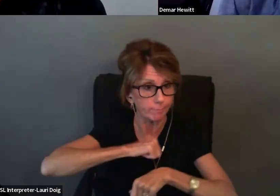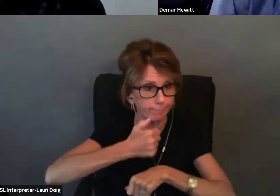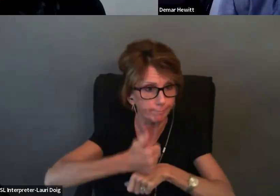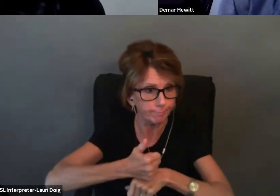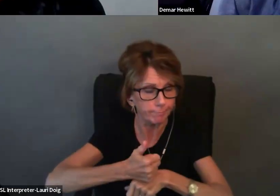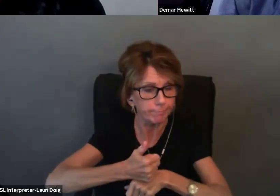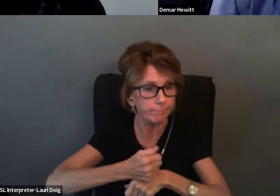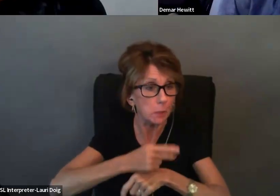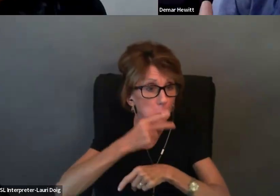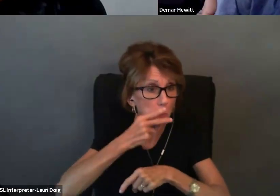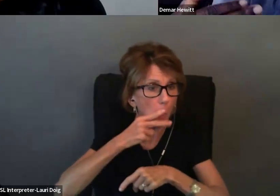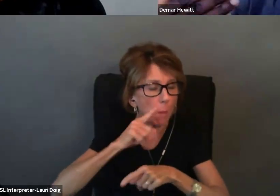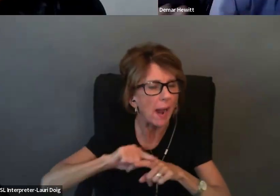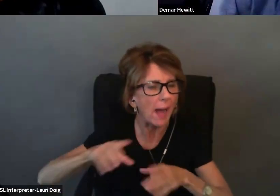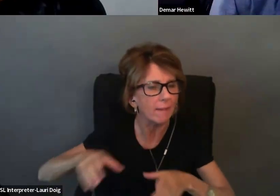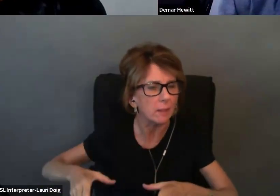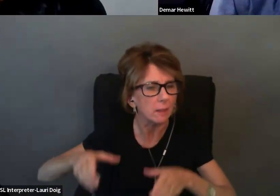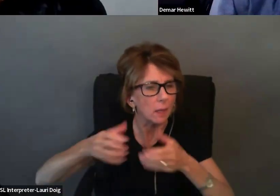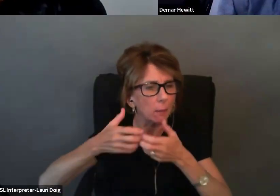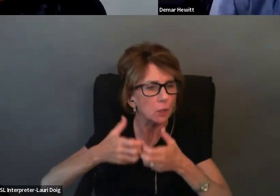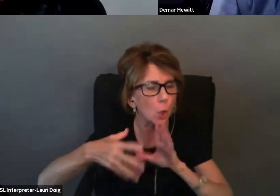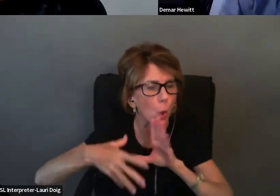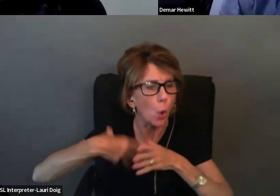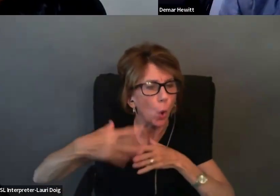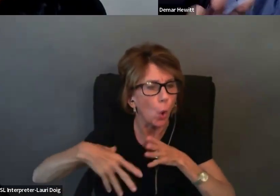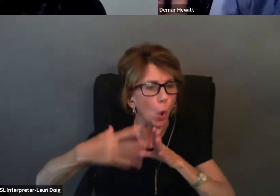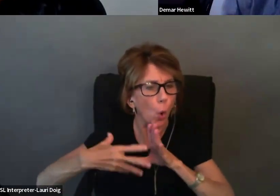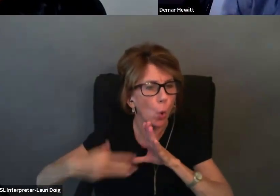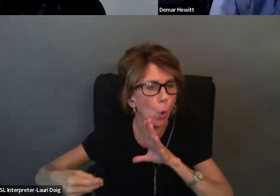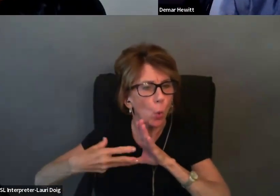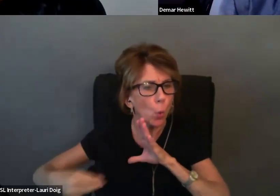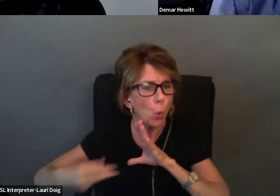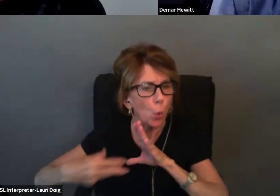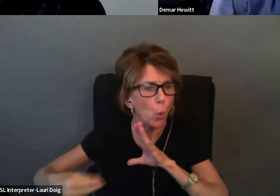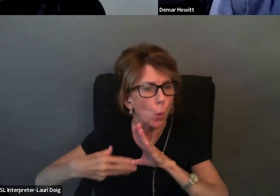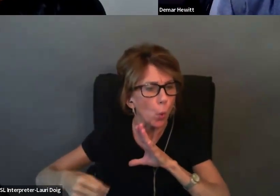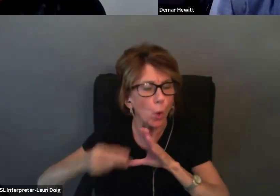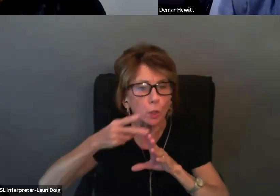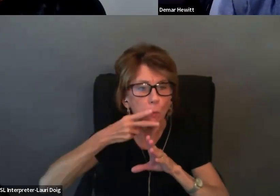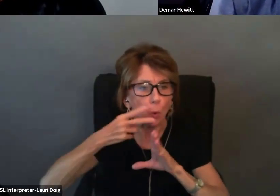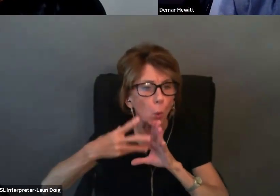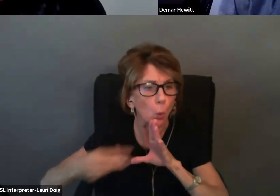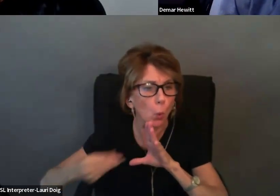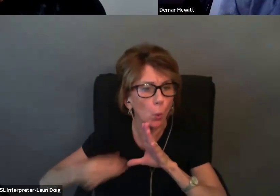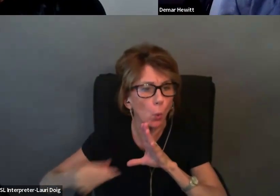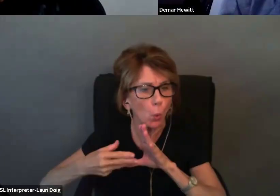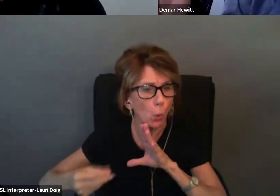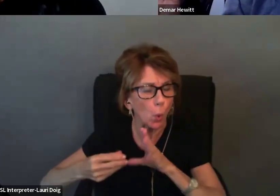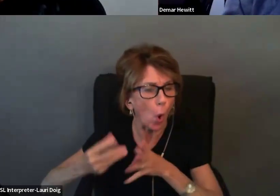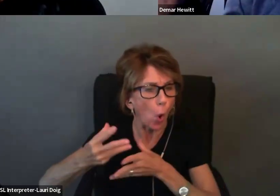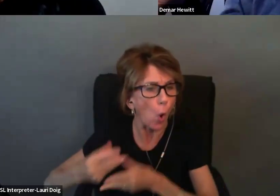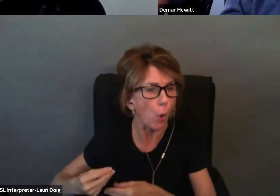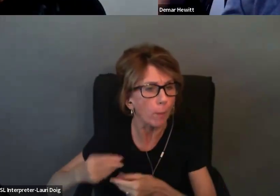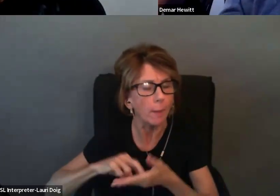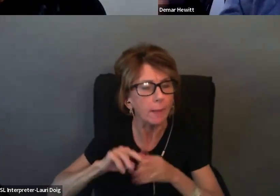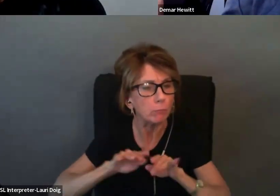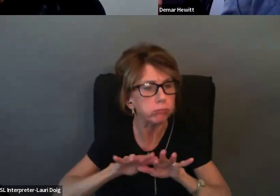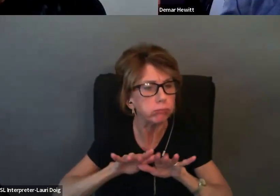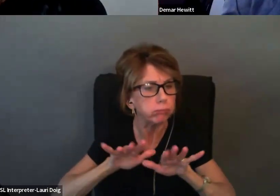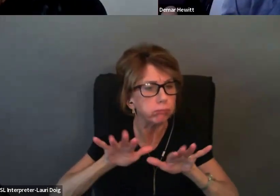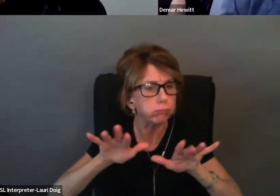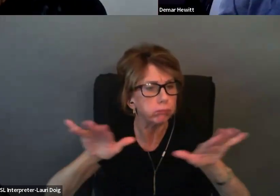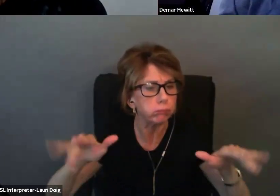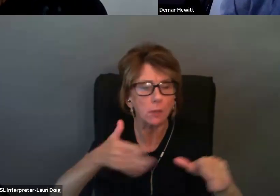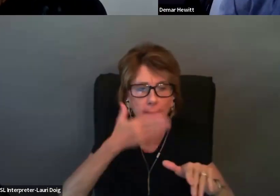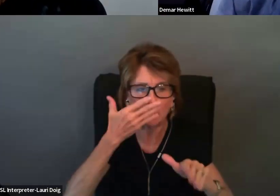pushes it away from the building. And you have to turn on the extractor every time you go into that particular area to smoke. It could be a smoking